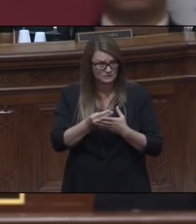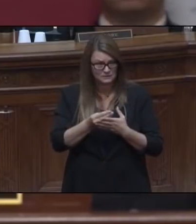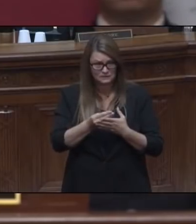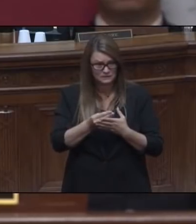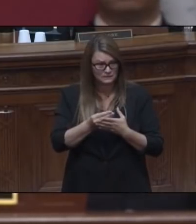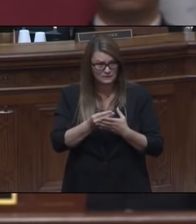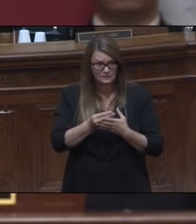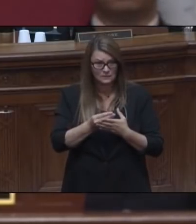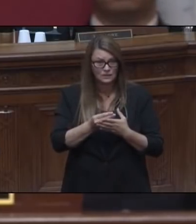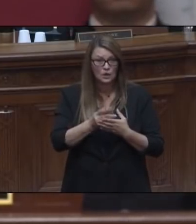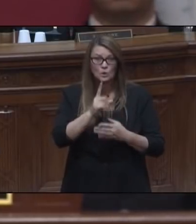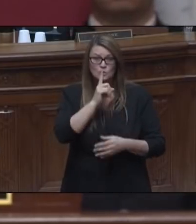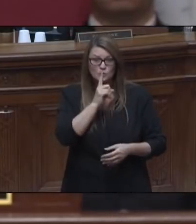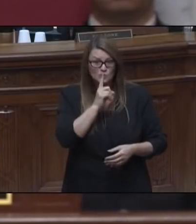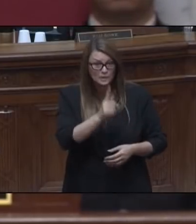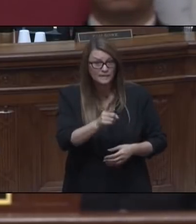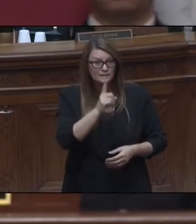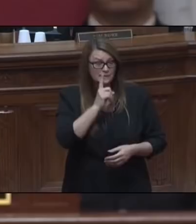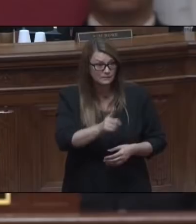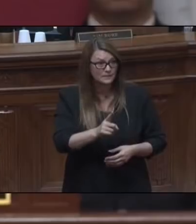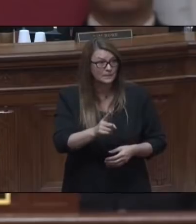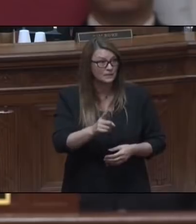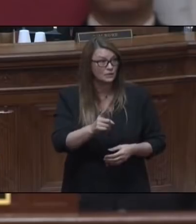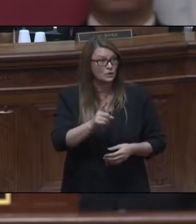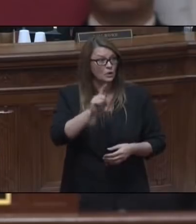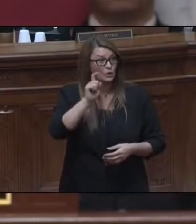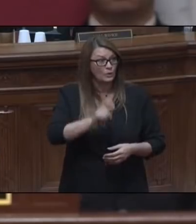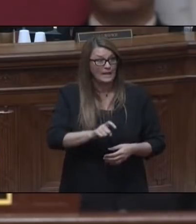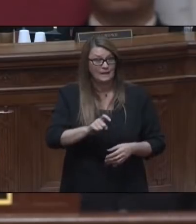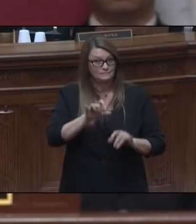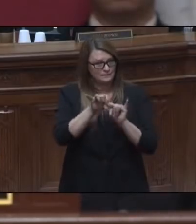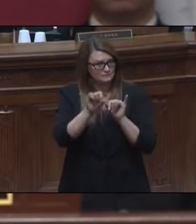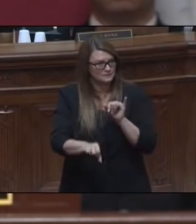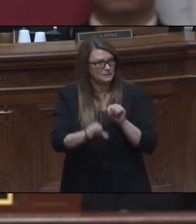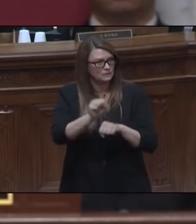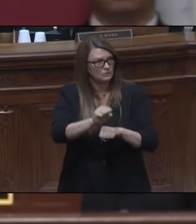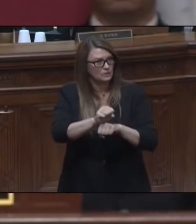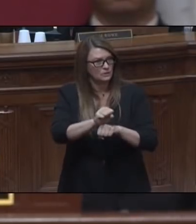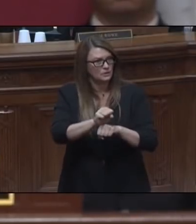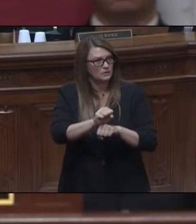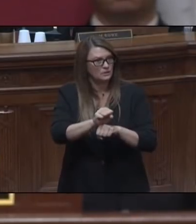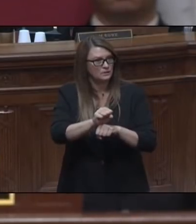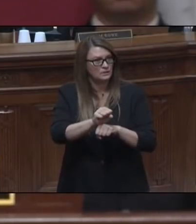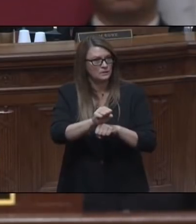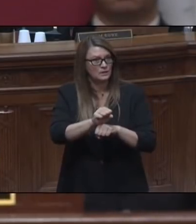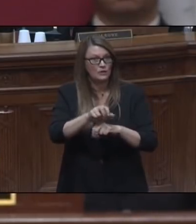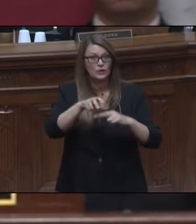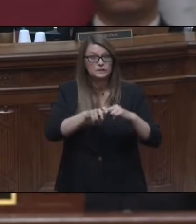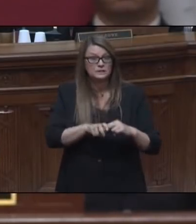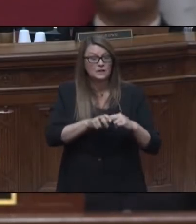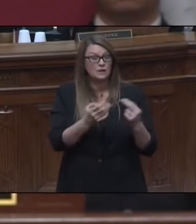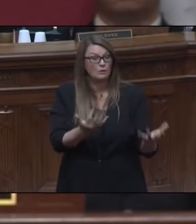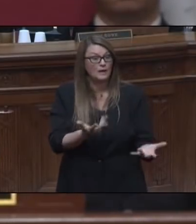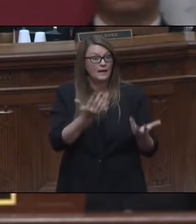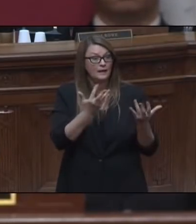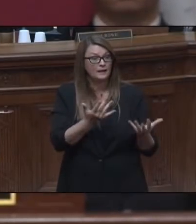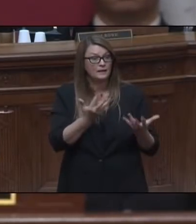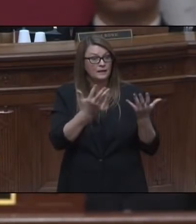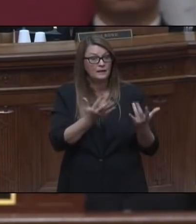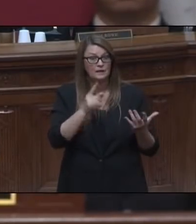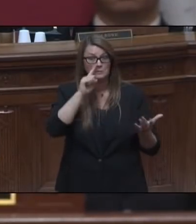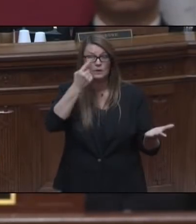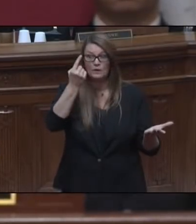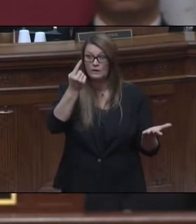all. But really and truly, we've got to some way get them back, because they're sitting on a porch somewhere right now, a lot of them that are